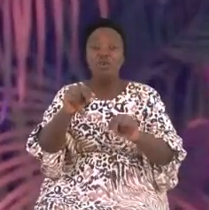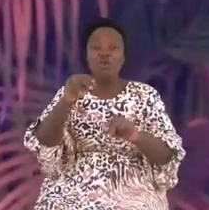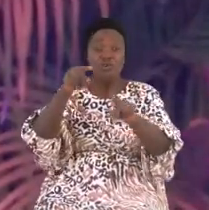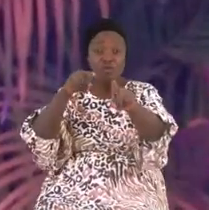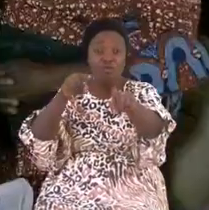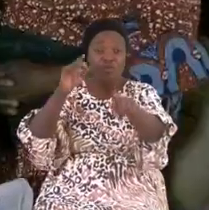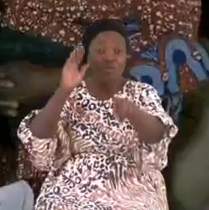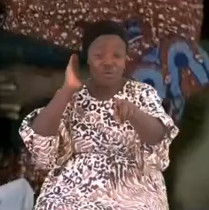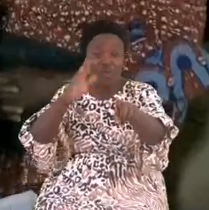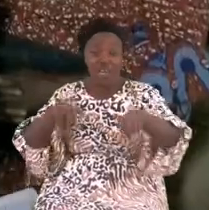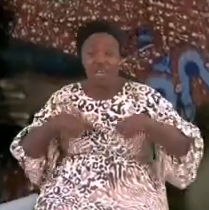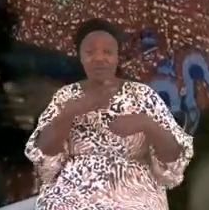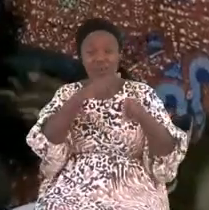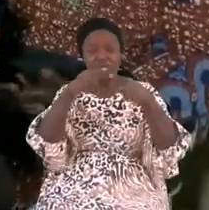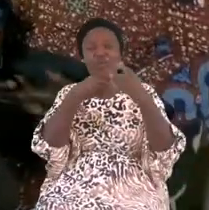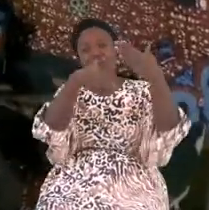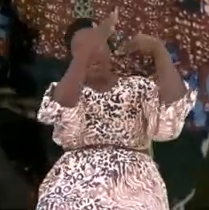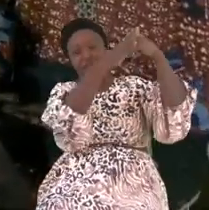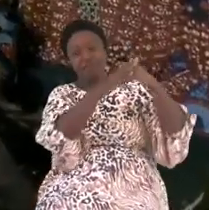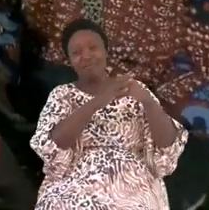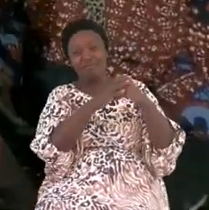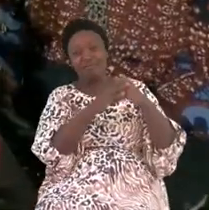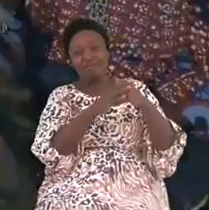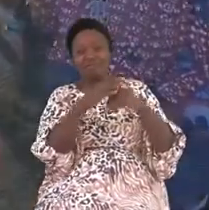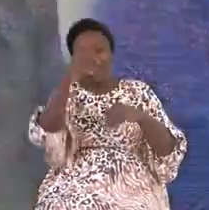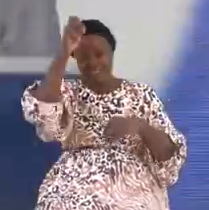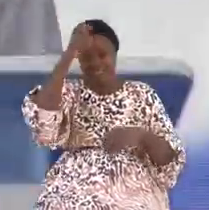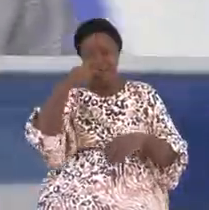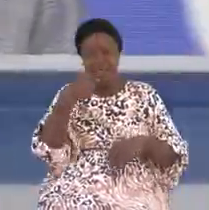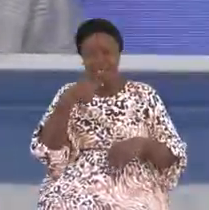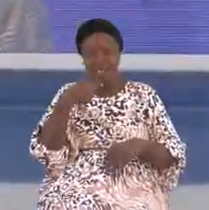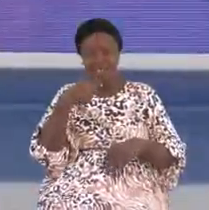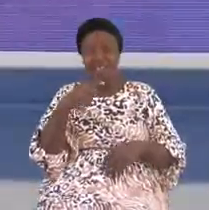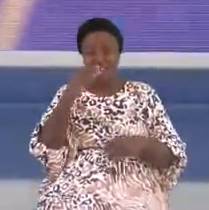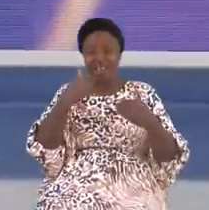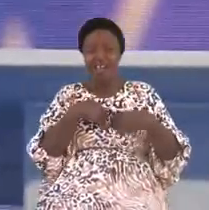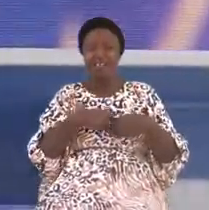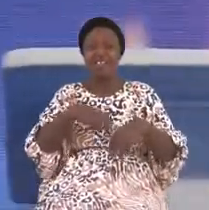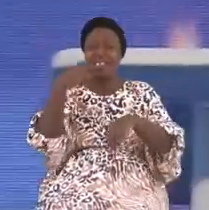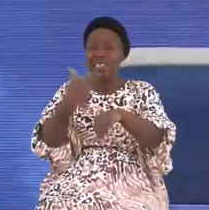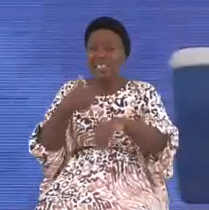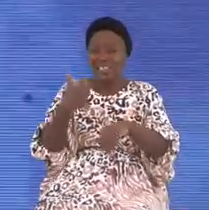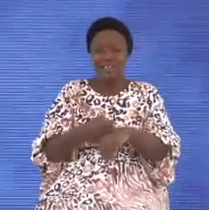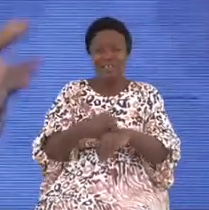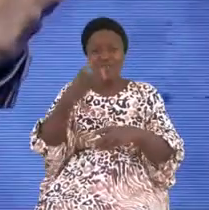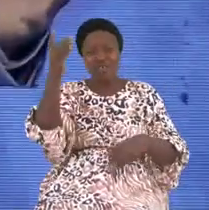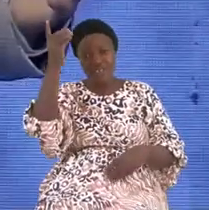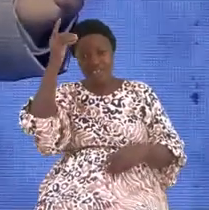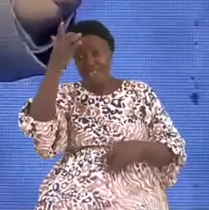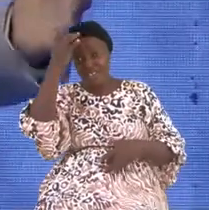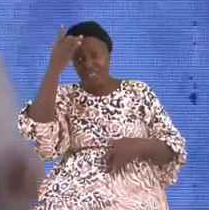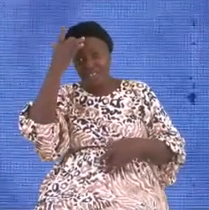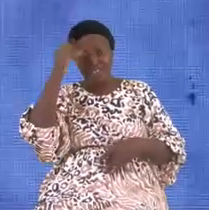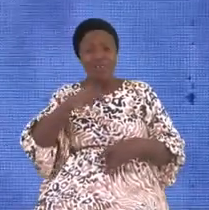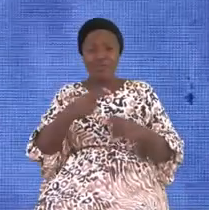heaven. Amen. Satan says he has incurable disease. He will soon give up the